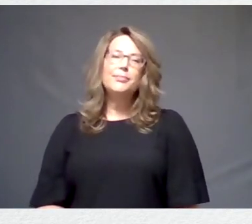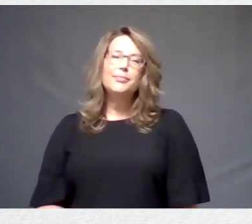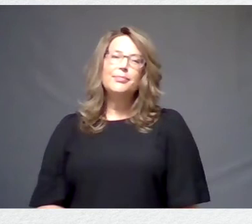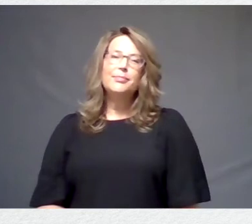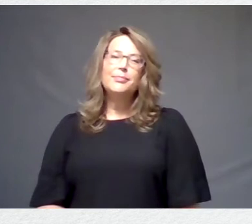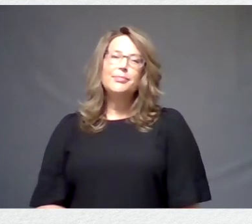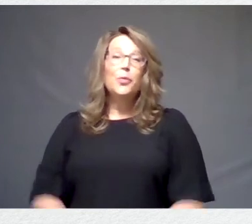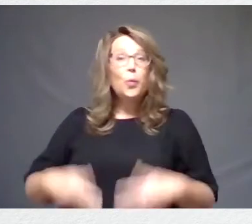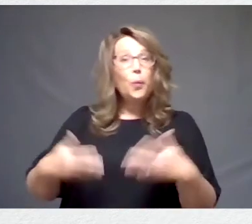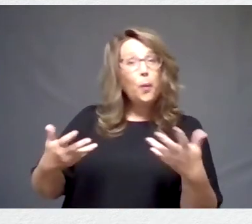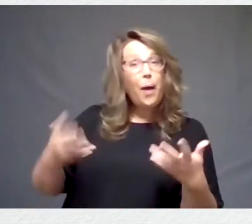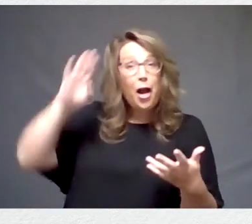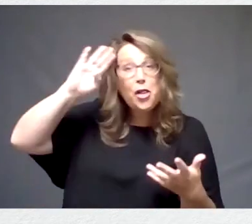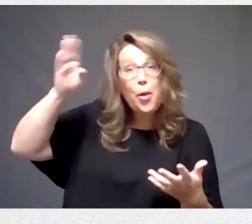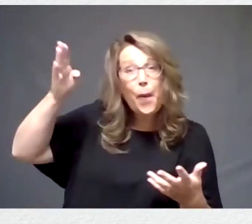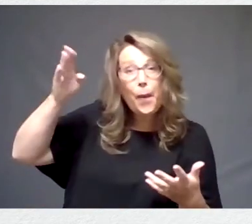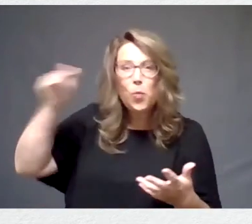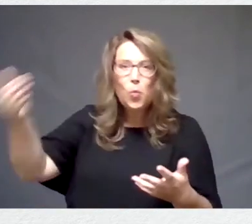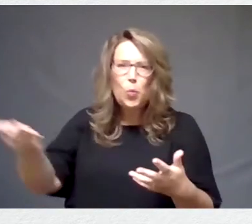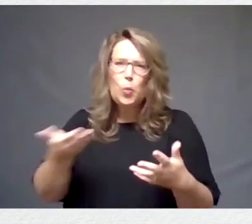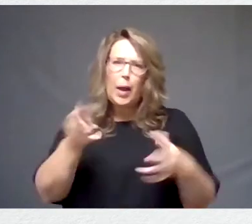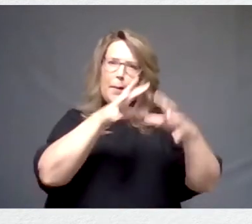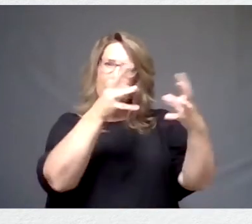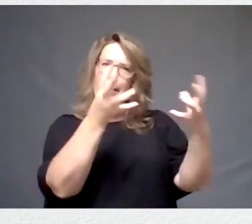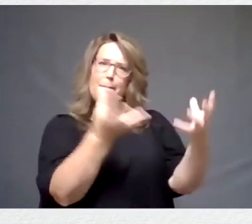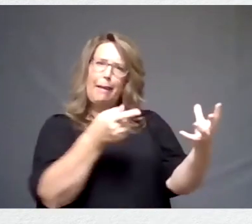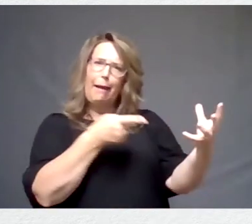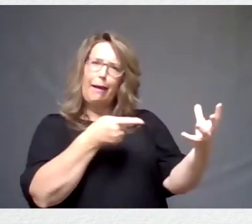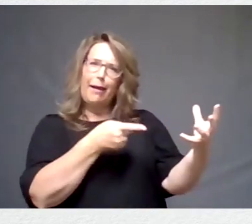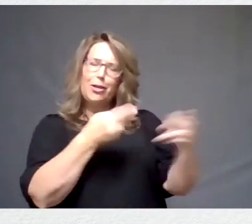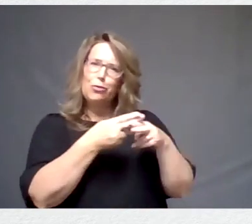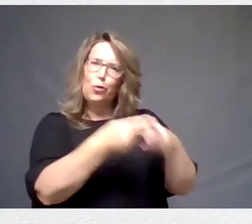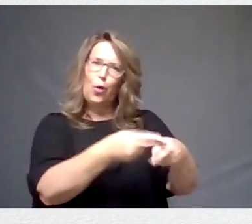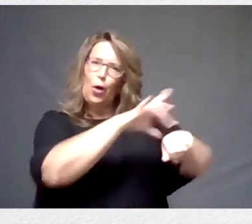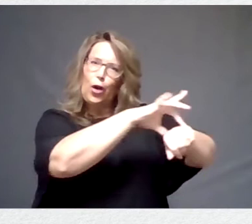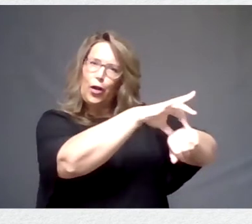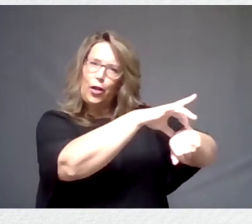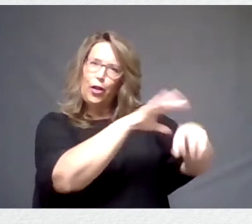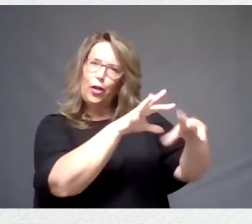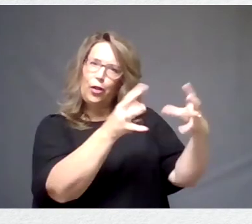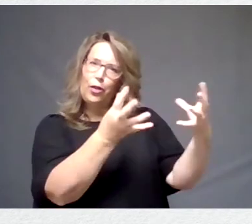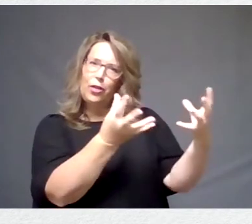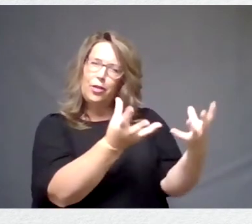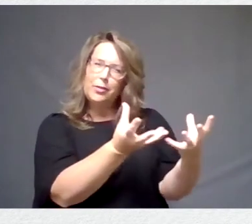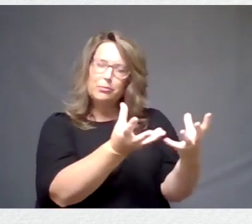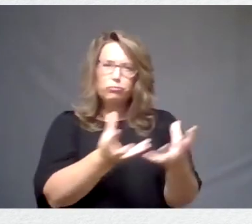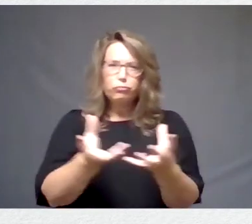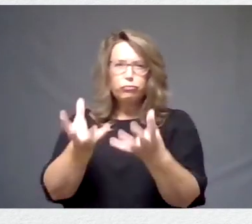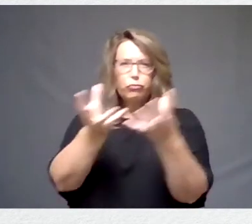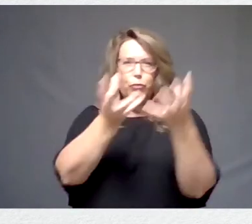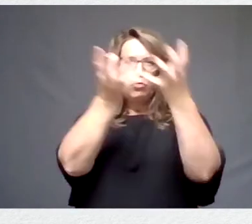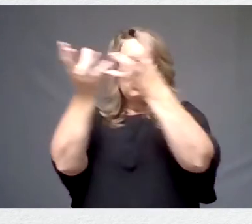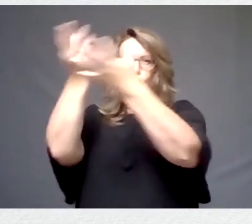Well, hello. Welcome to this planet. We call it Earth. It is the big globe floating in